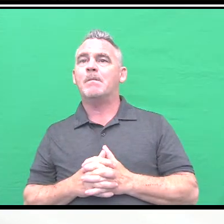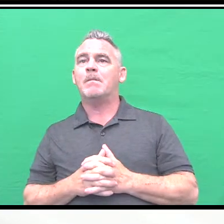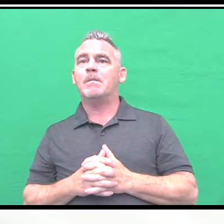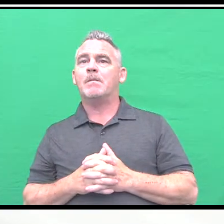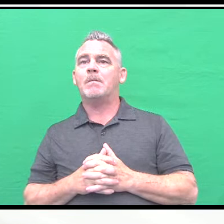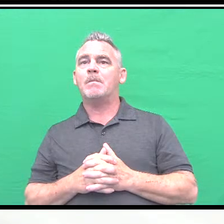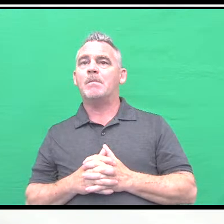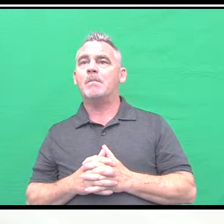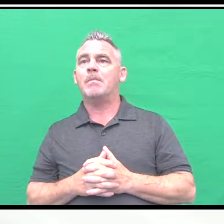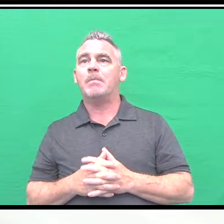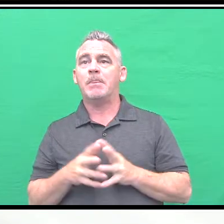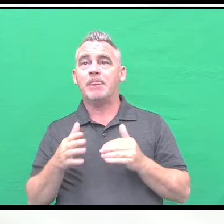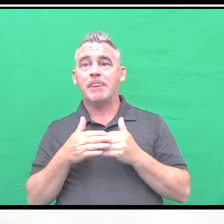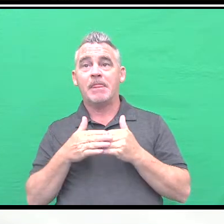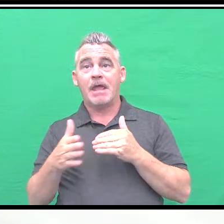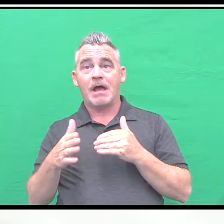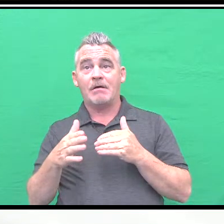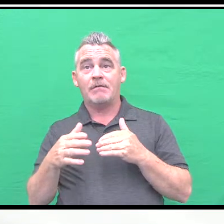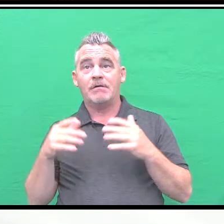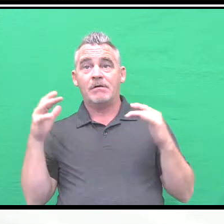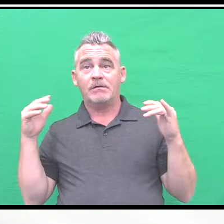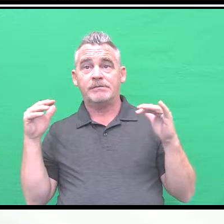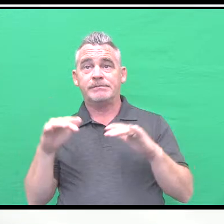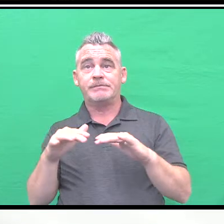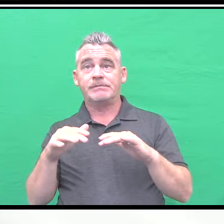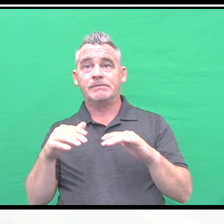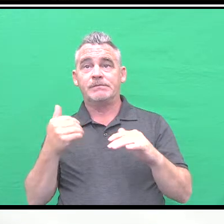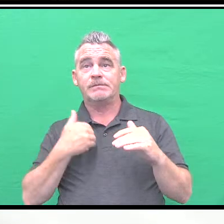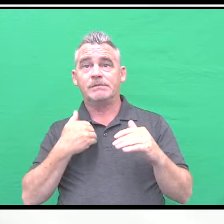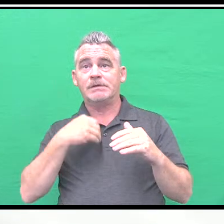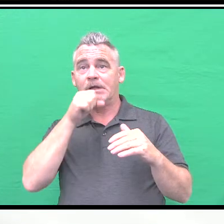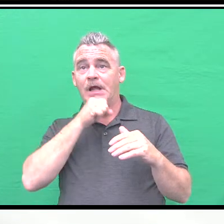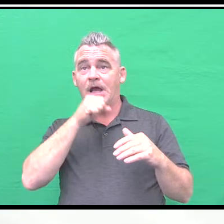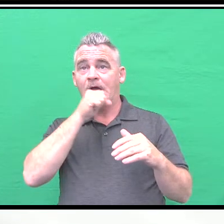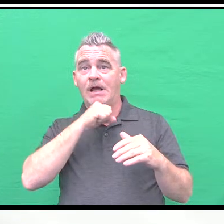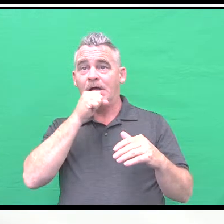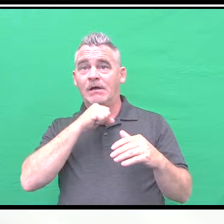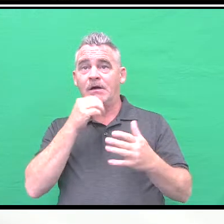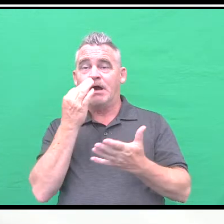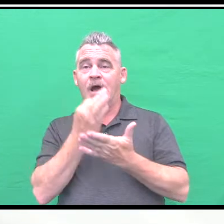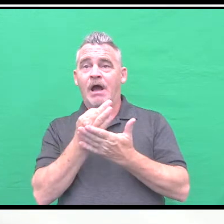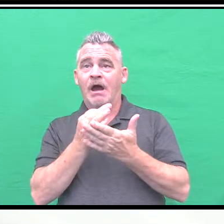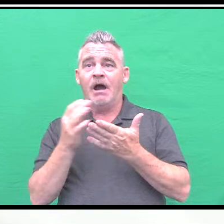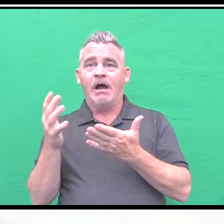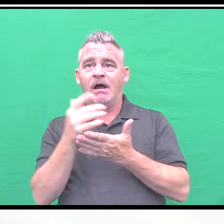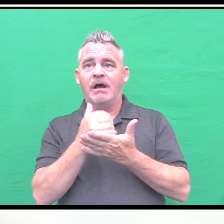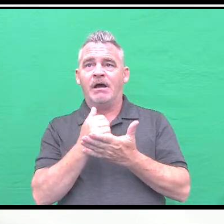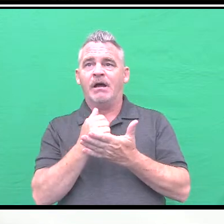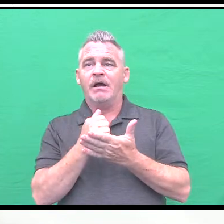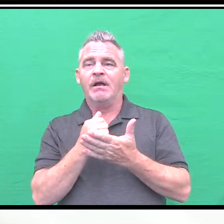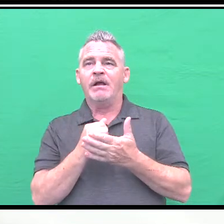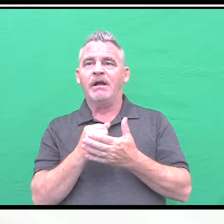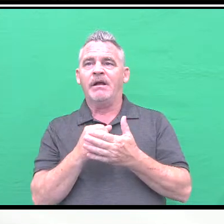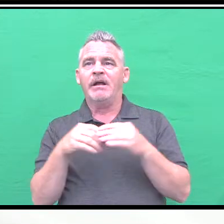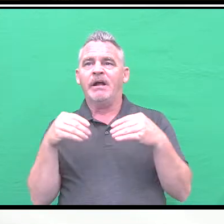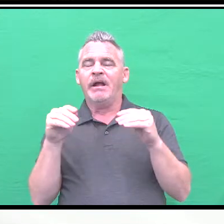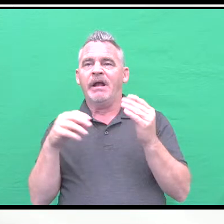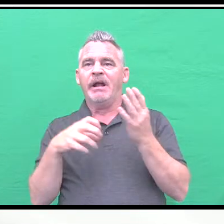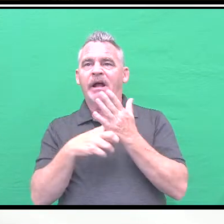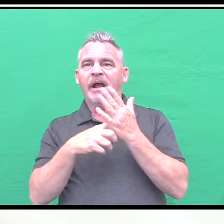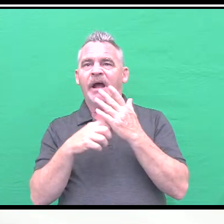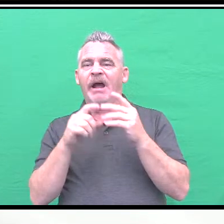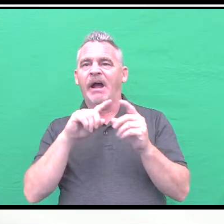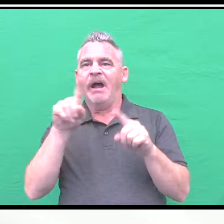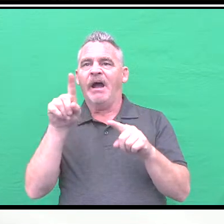And then after the rally, we had Ben and Jerry's come and they did a fundraiser with us. So we pre-sold tickets, and then students could also buy them